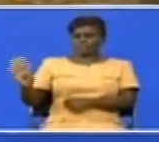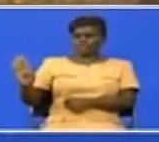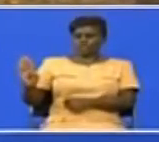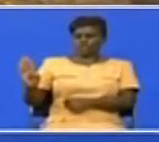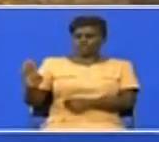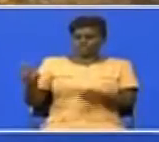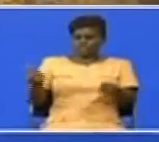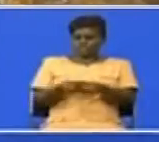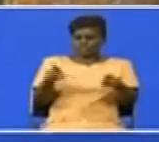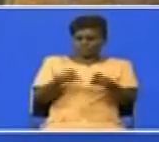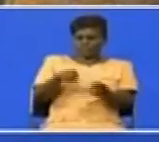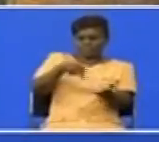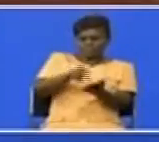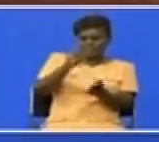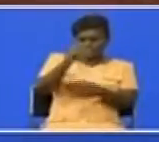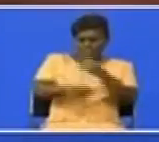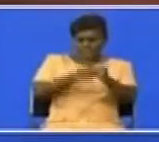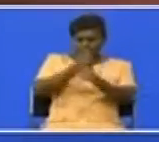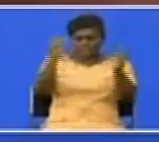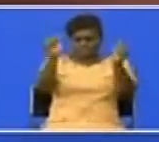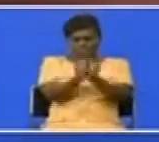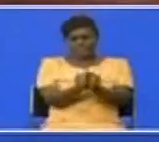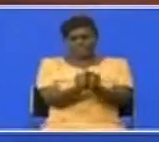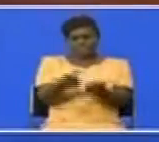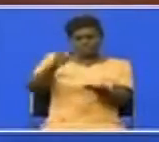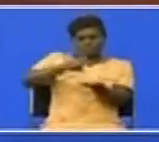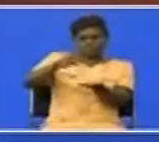IFC loan will be repaid in 10 years and will attract